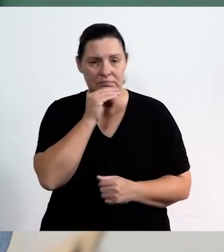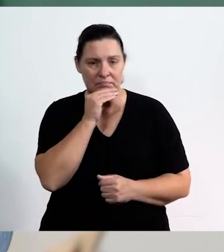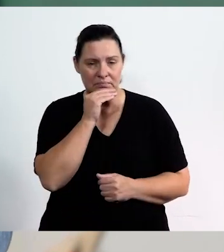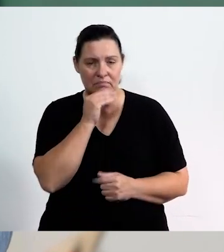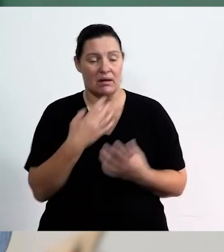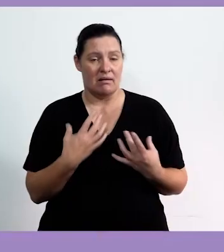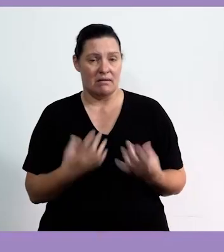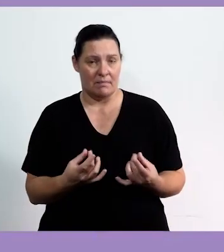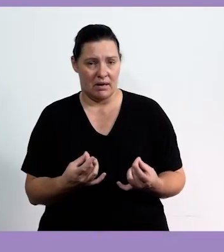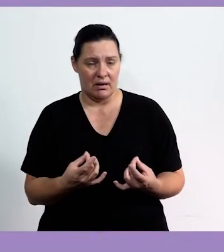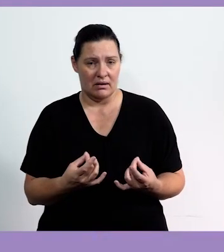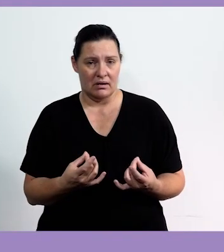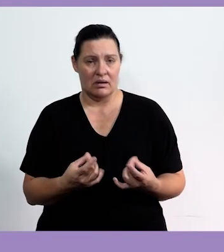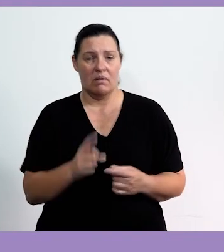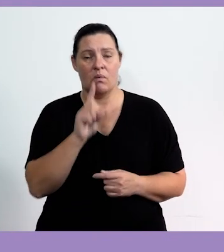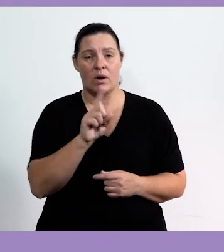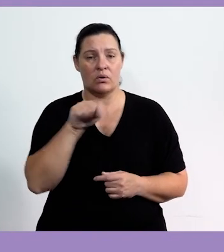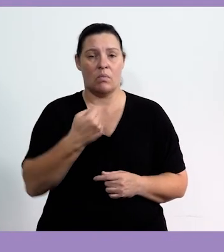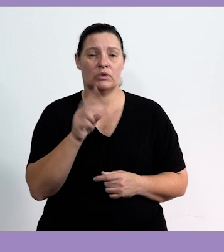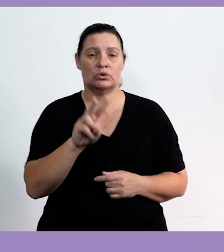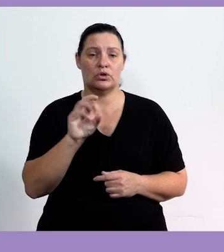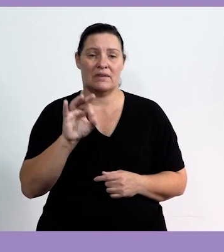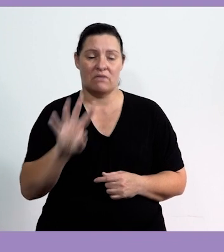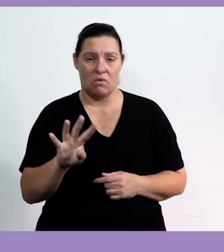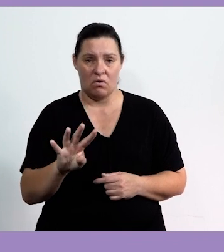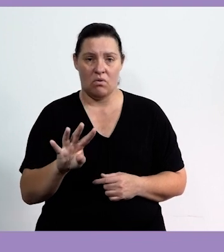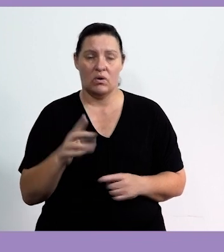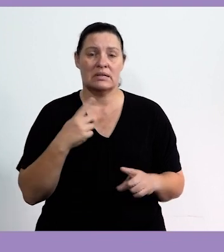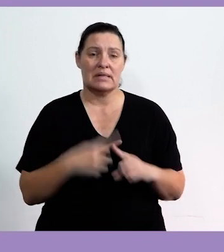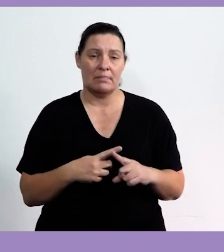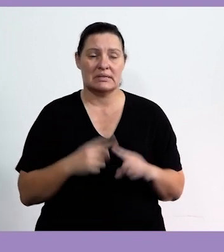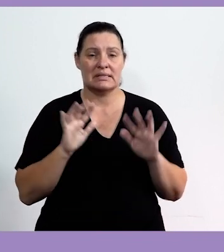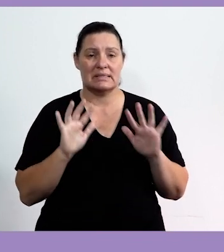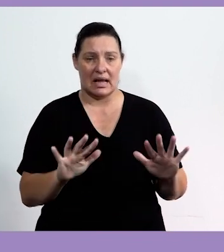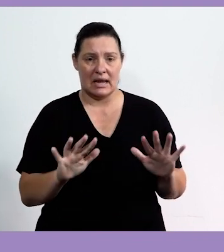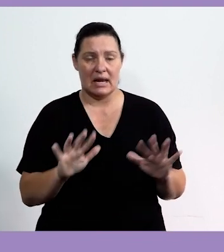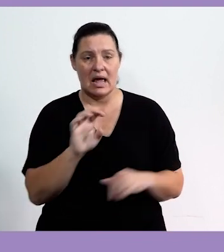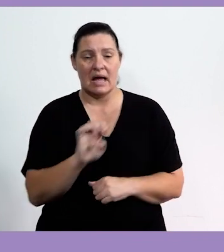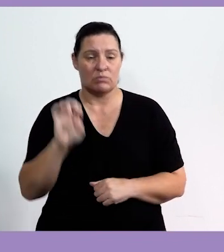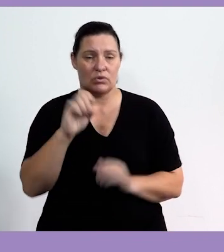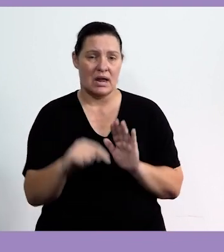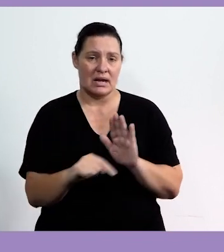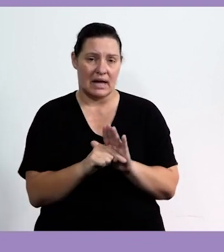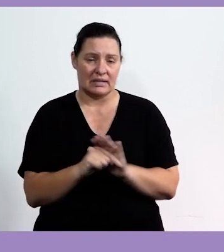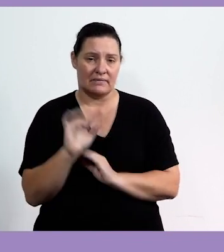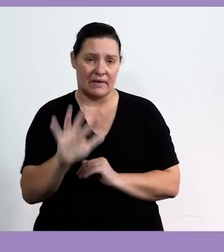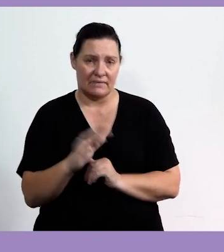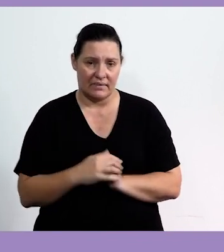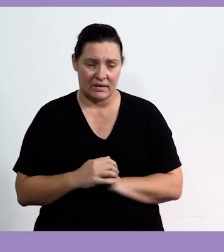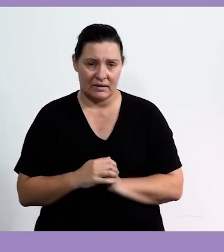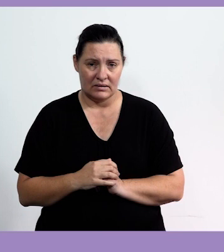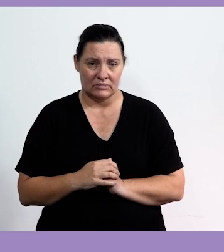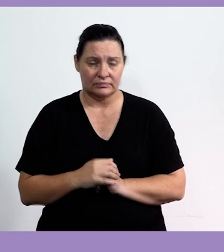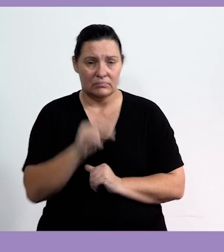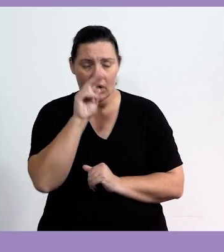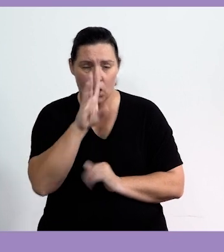So it means that our number is now going to be 1,234 multiplied by 10 to the exponent negative